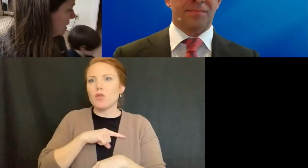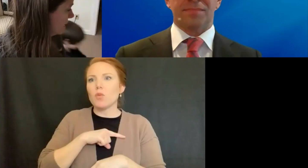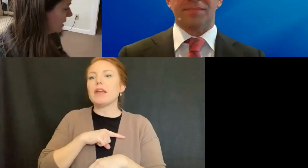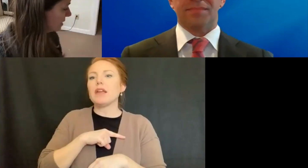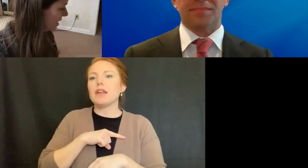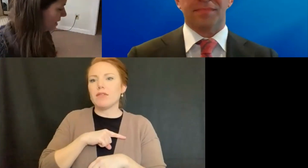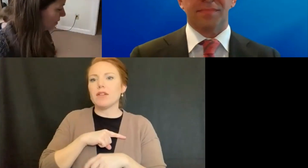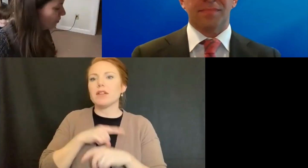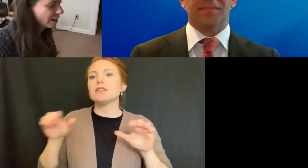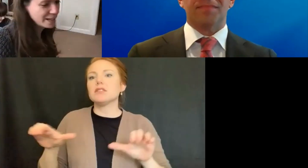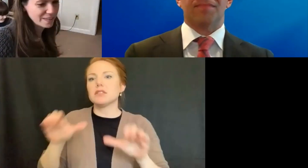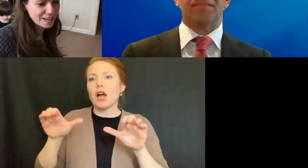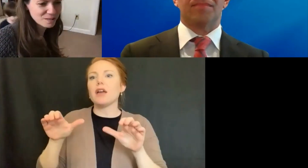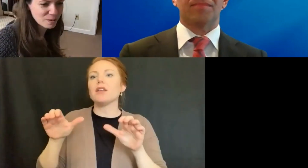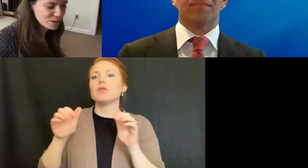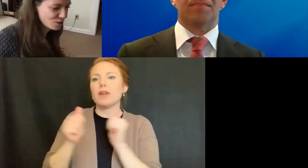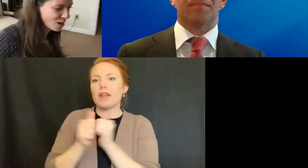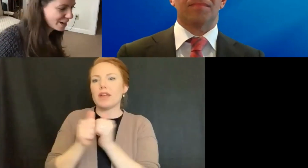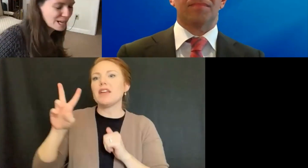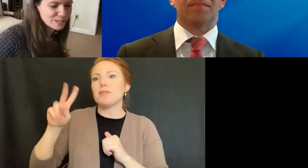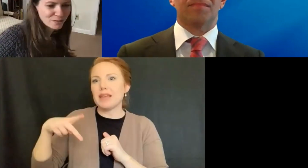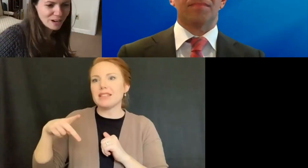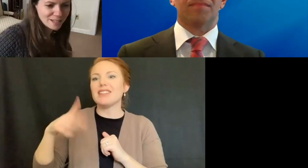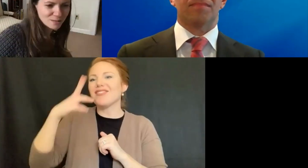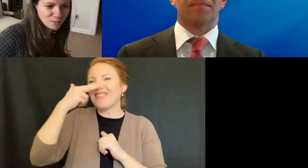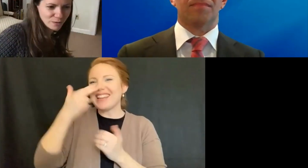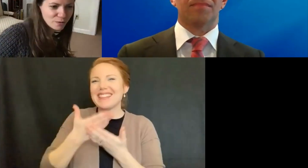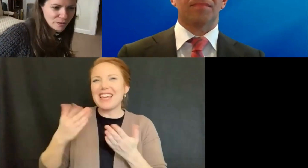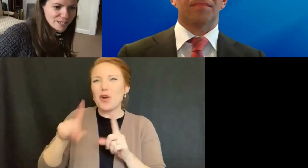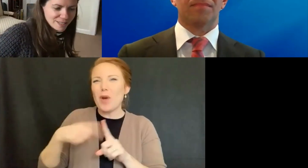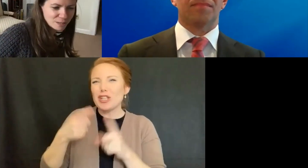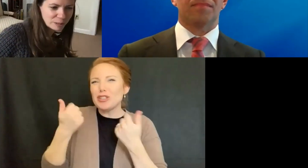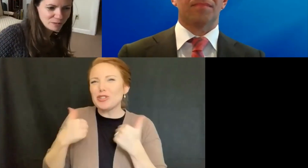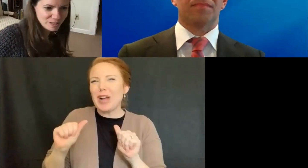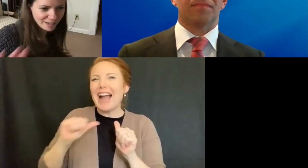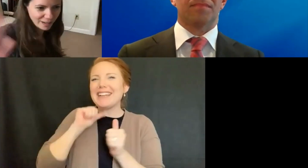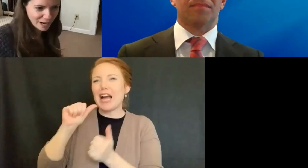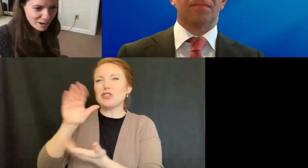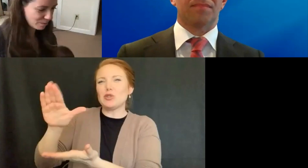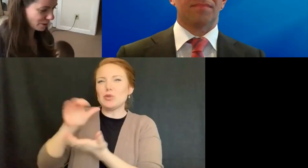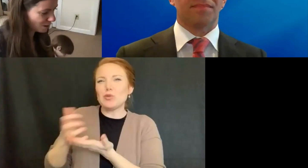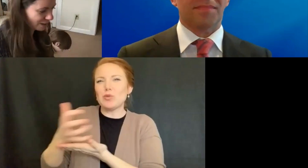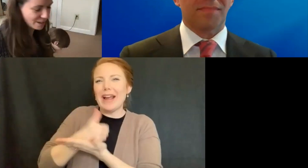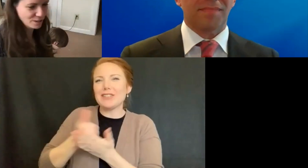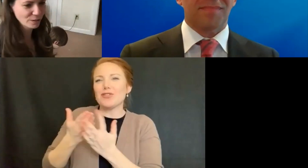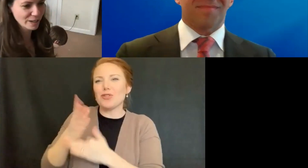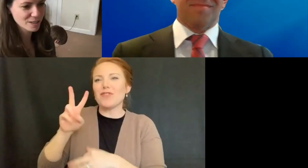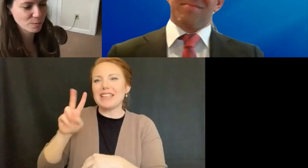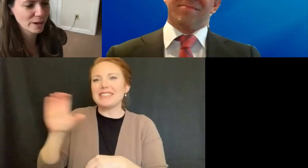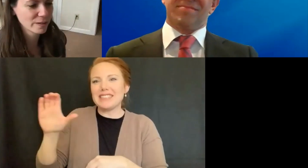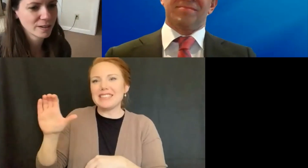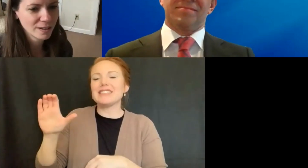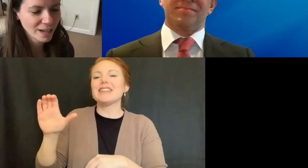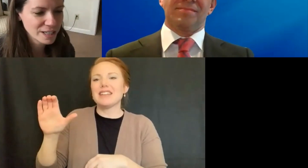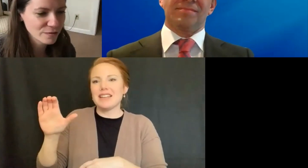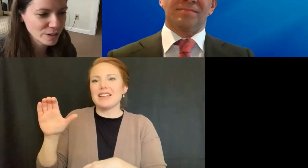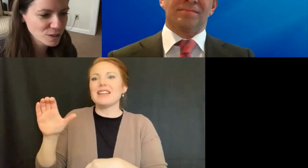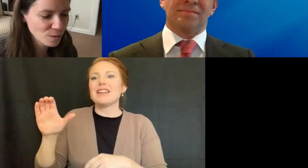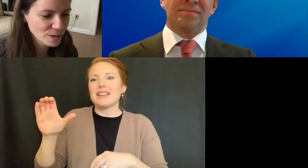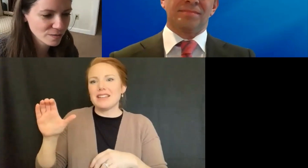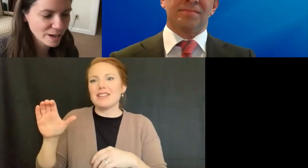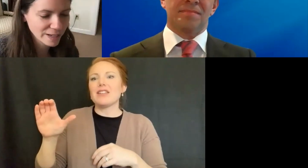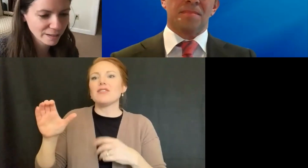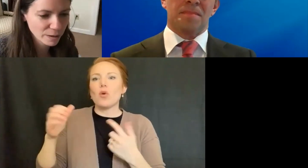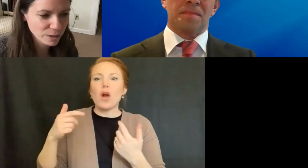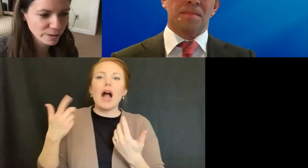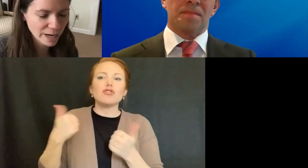with VCs. The funny thing is when you're trying not to raise through VCs, when you've said like, I don't, I'm going to do this with a different